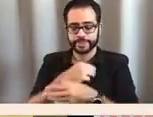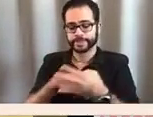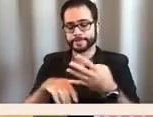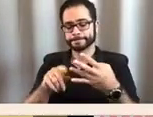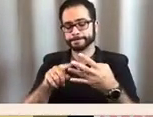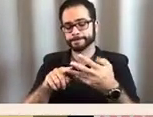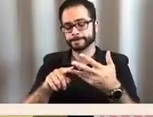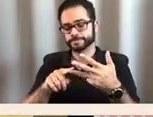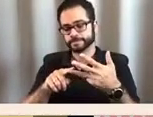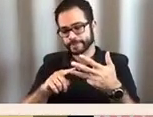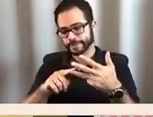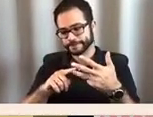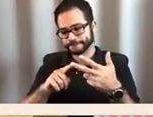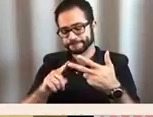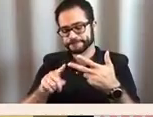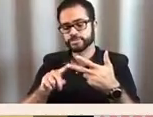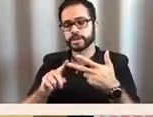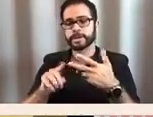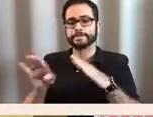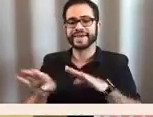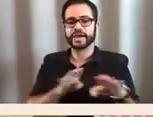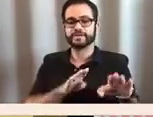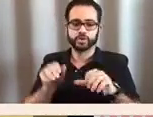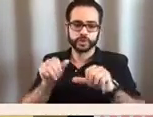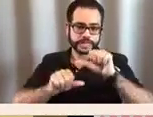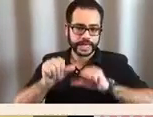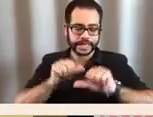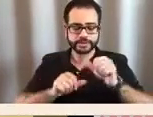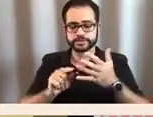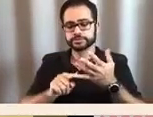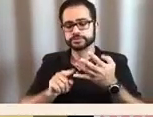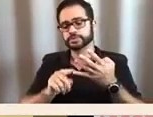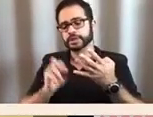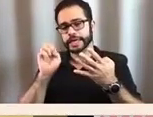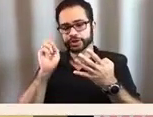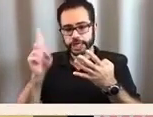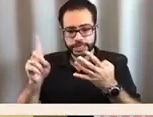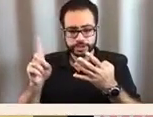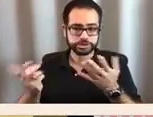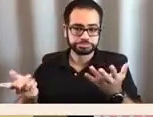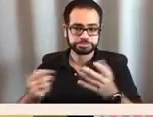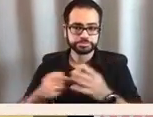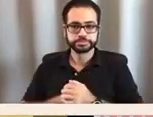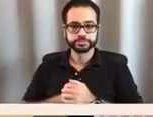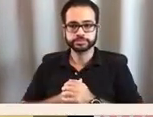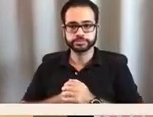behavioral sciences and human sciences, or education.